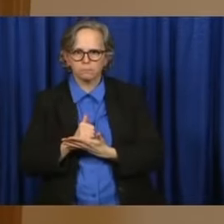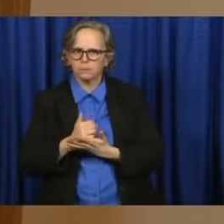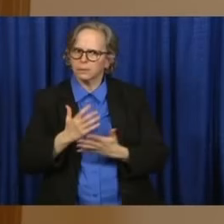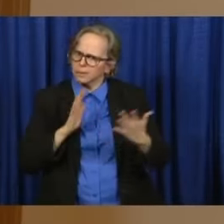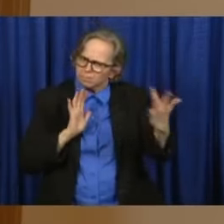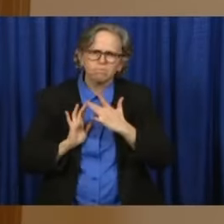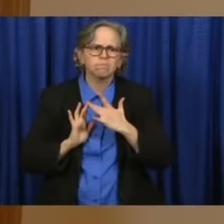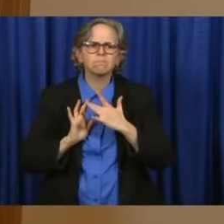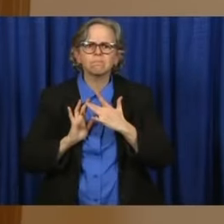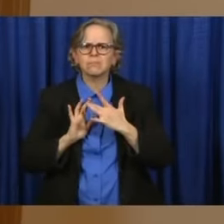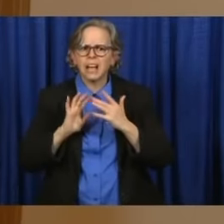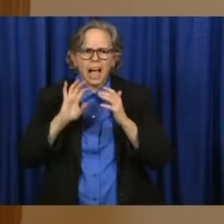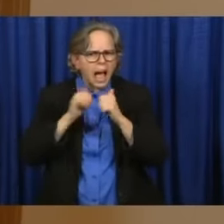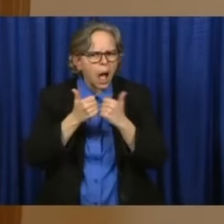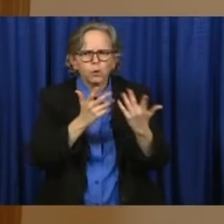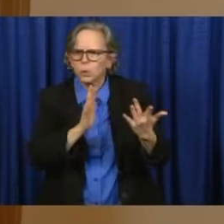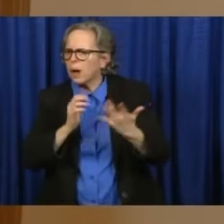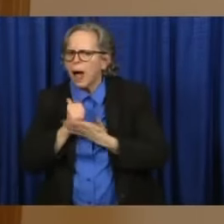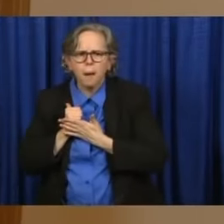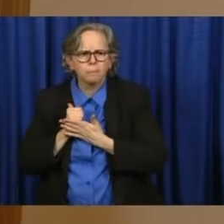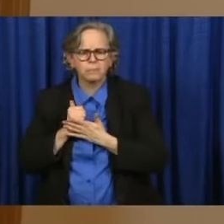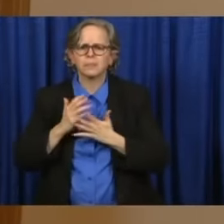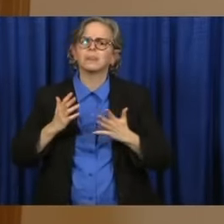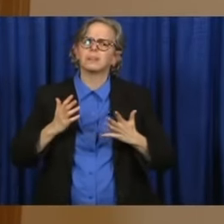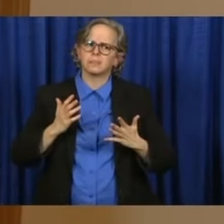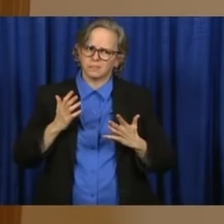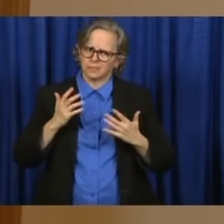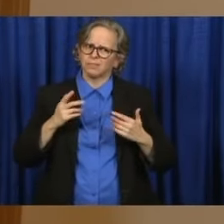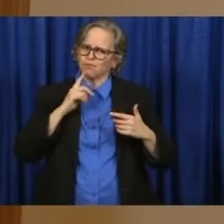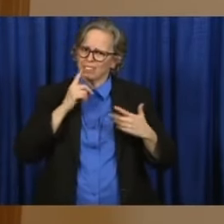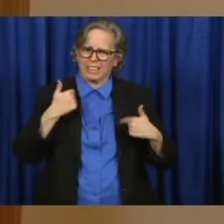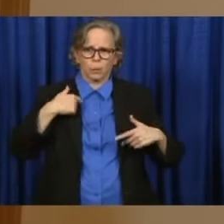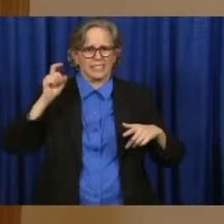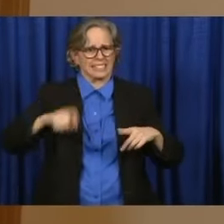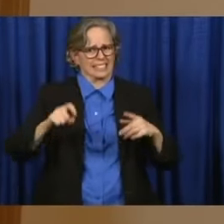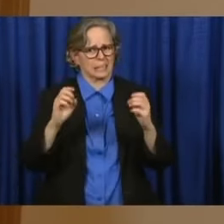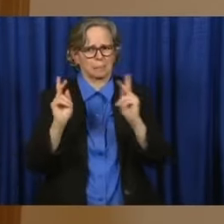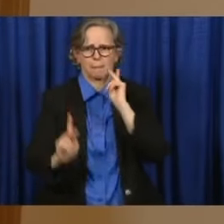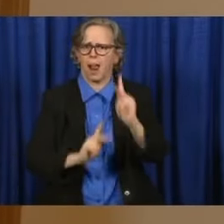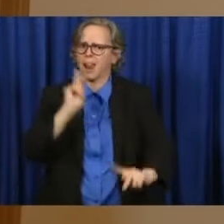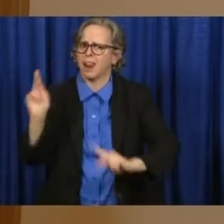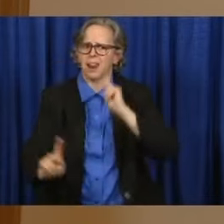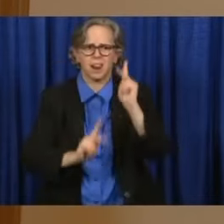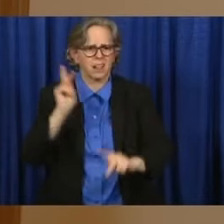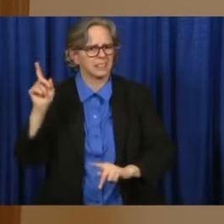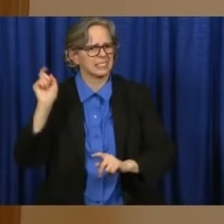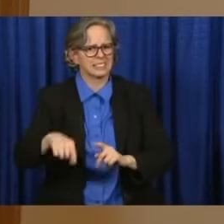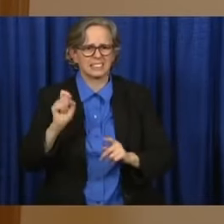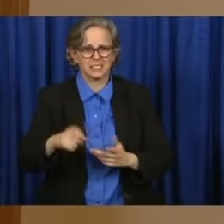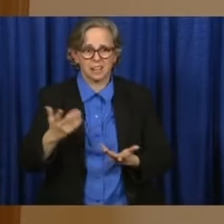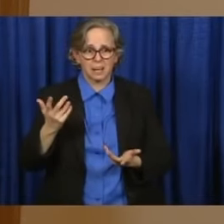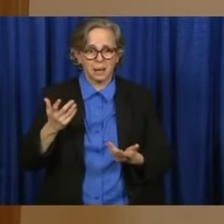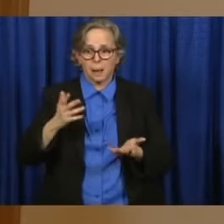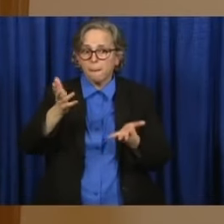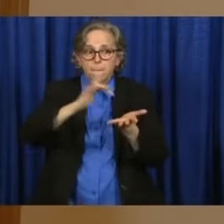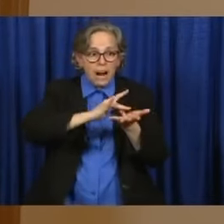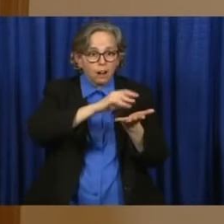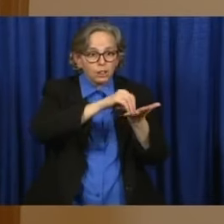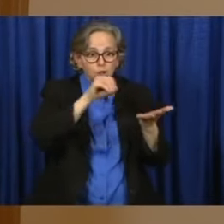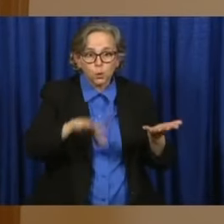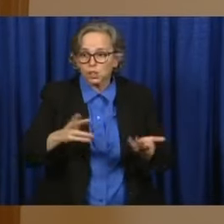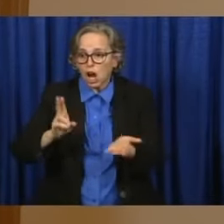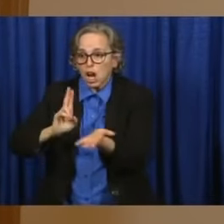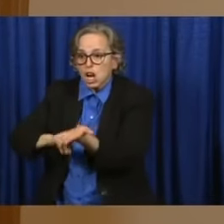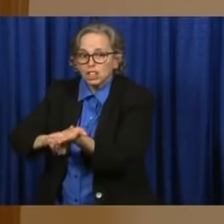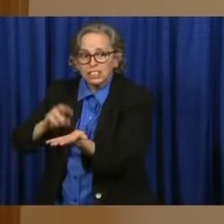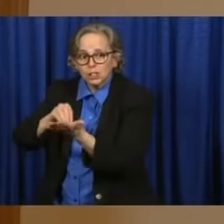what you can contribute to this staffing as well. We know we're med students, nursing students, a lot of others. We're reaching out to